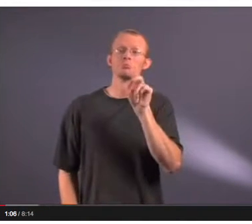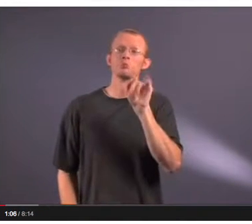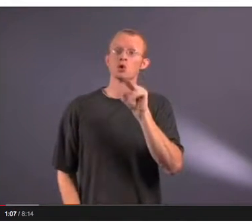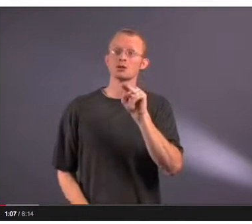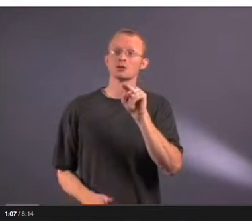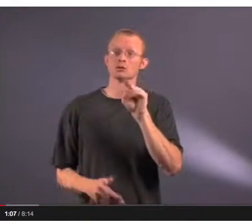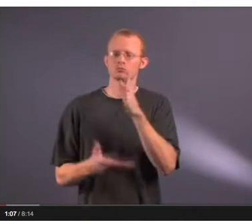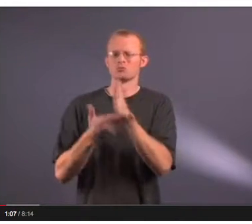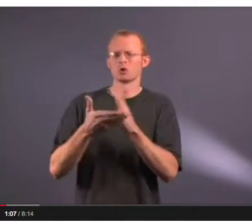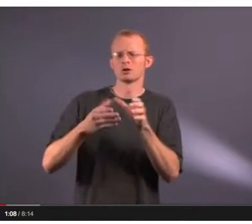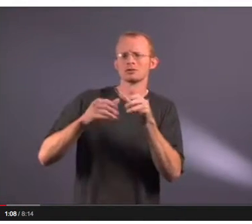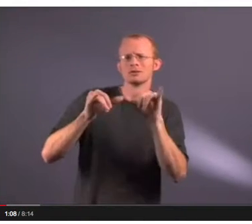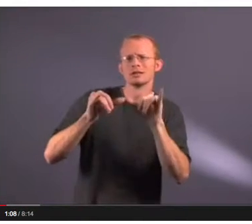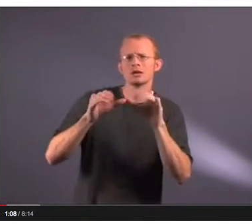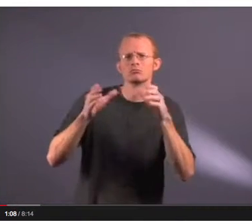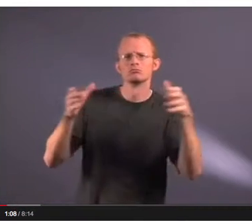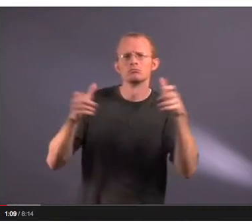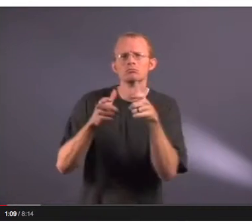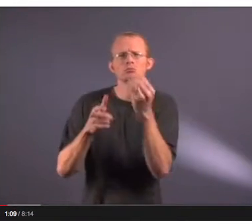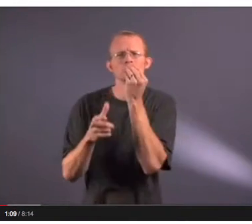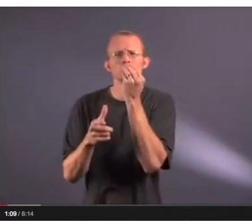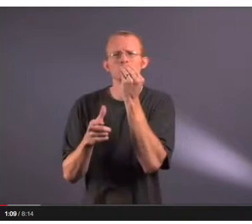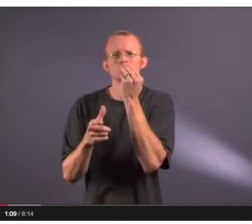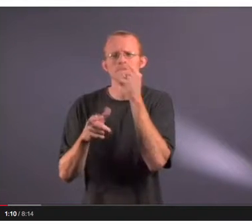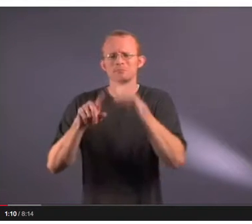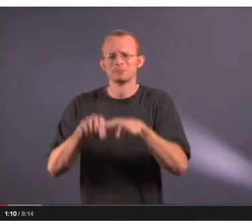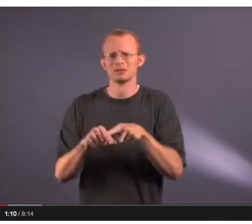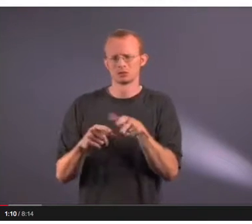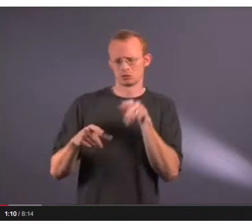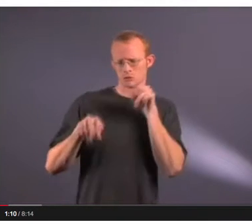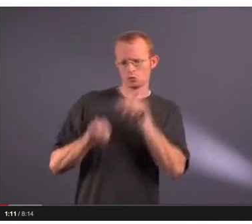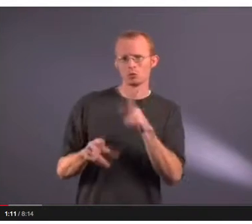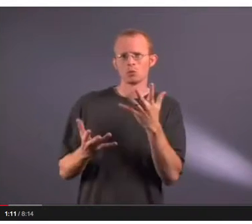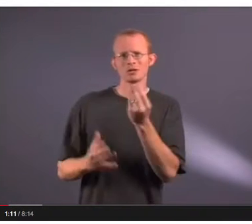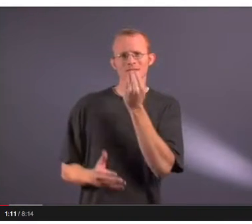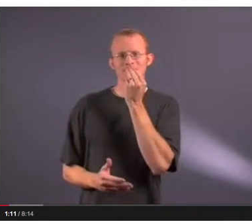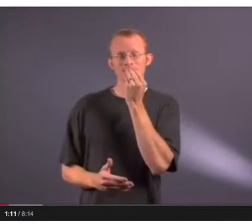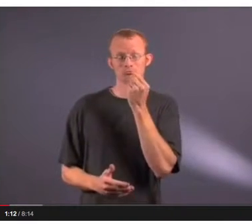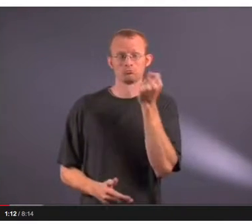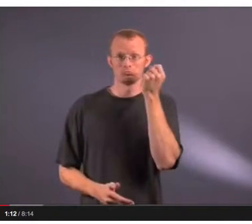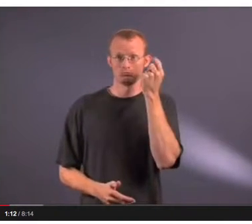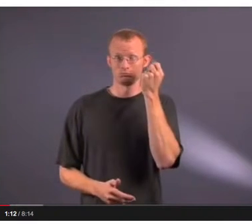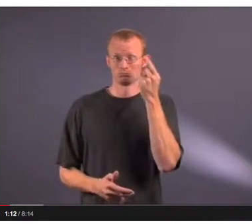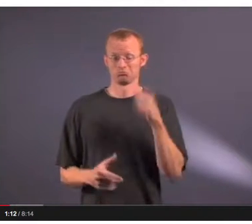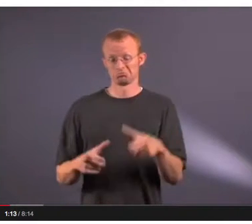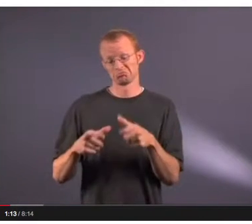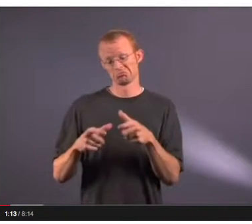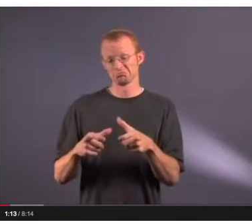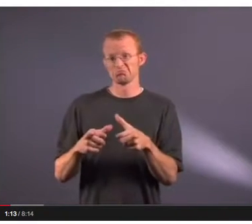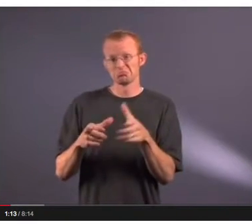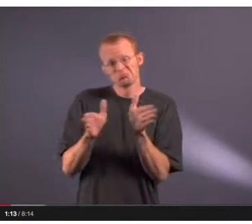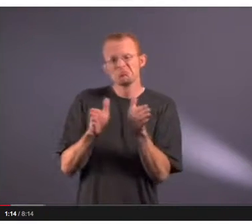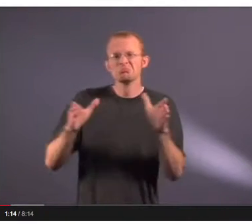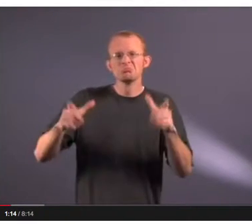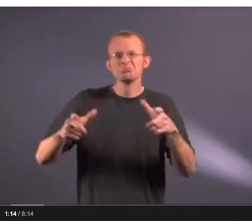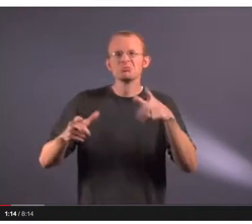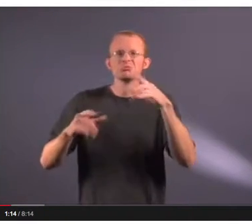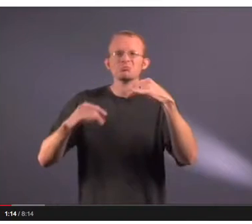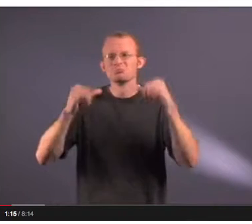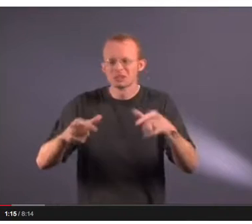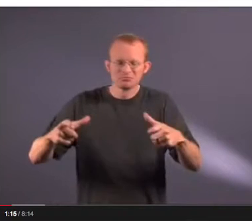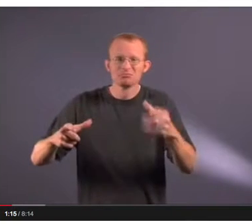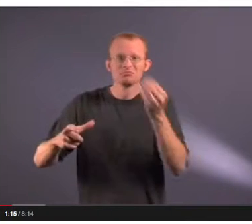portions. So a lot of people don't know that your portions should be smaller. You shouldn't eat such huge portions as Americans are used to.